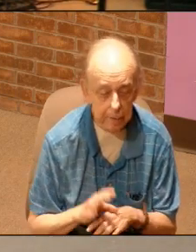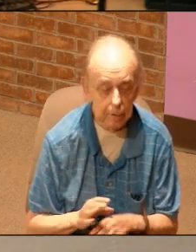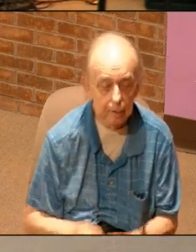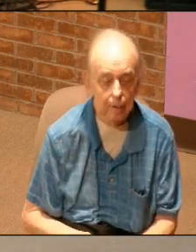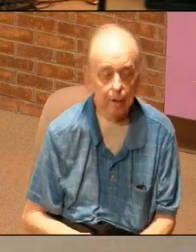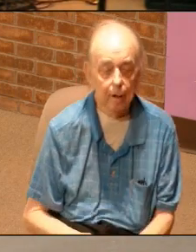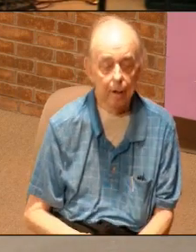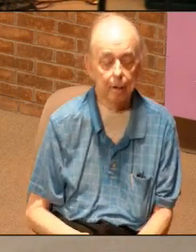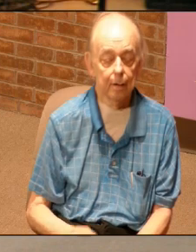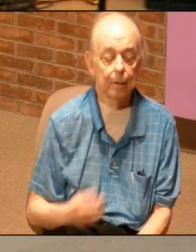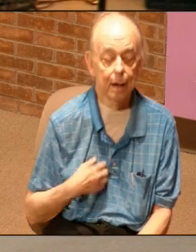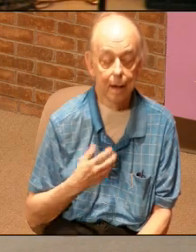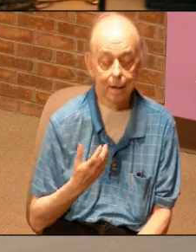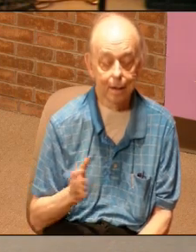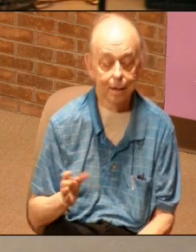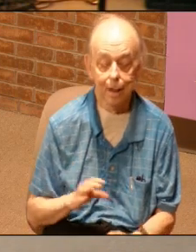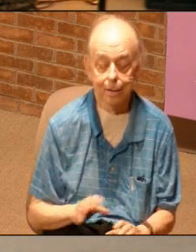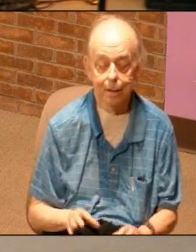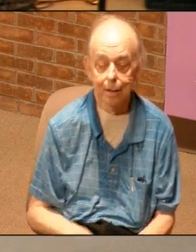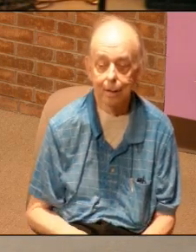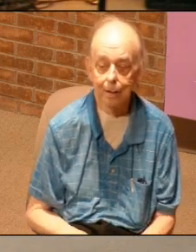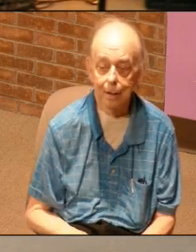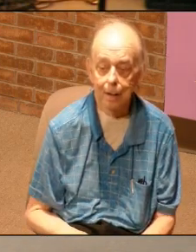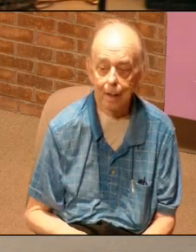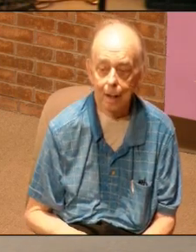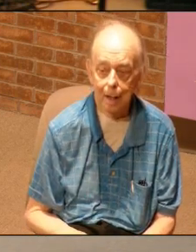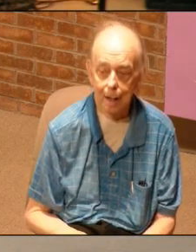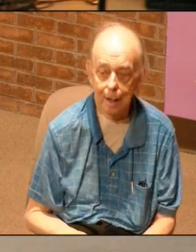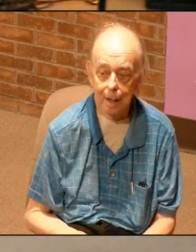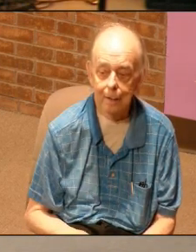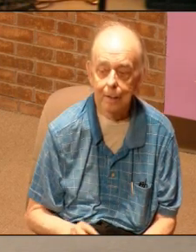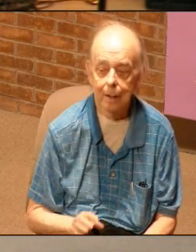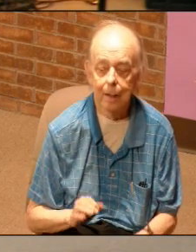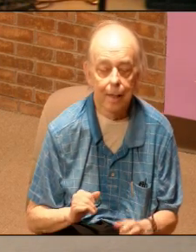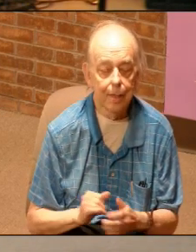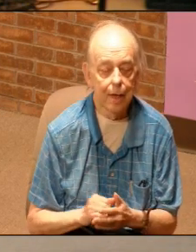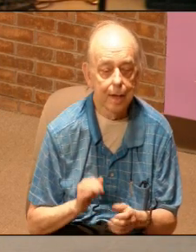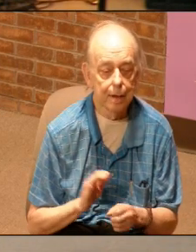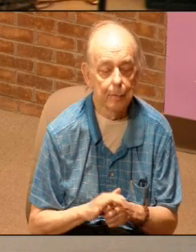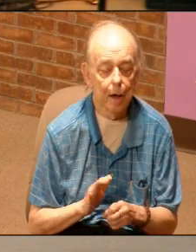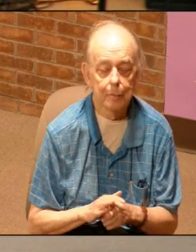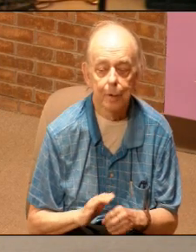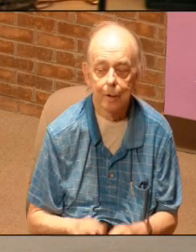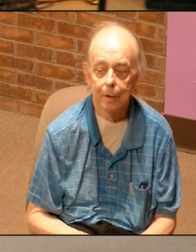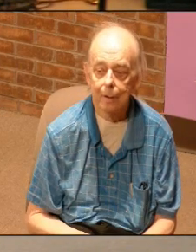Hey, I got a lot done. That and a Coke, okay?